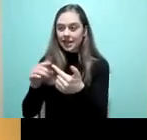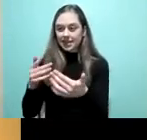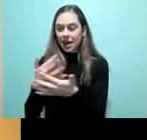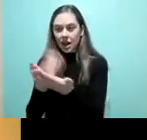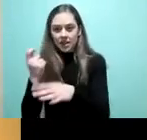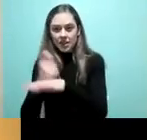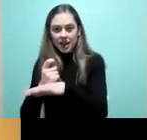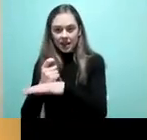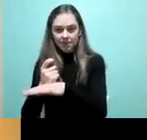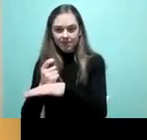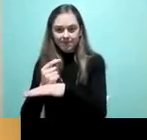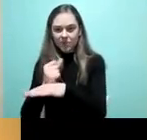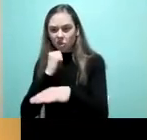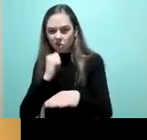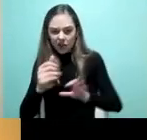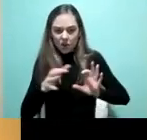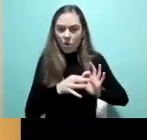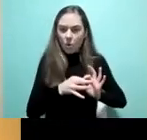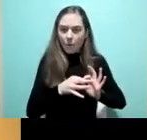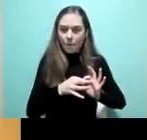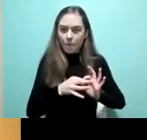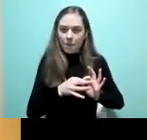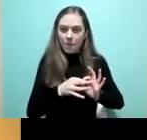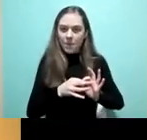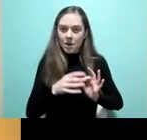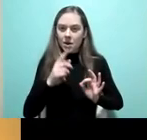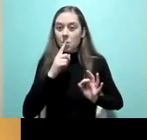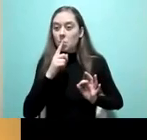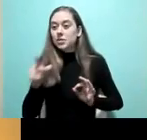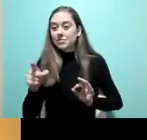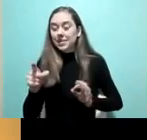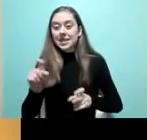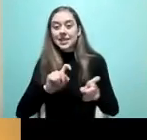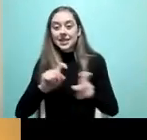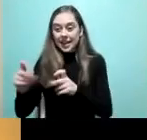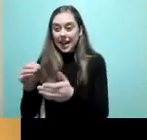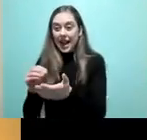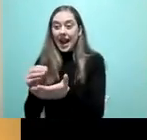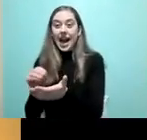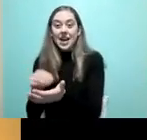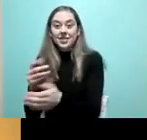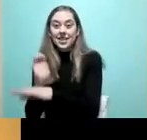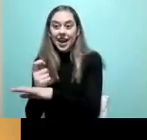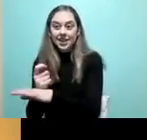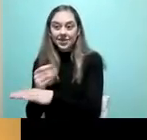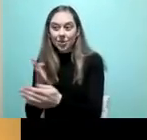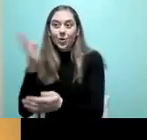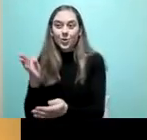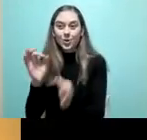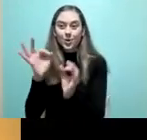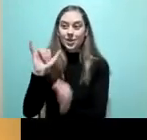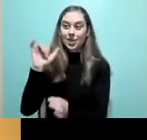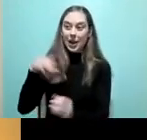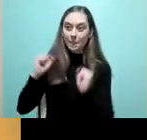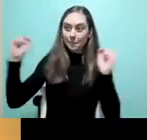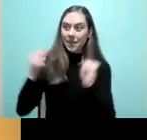from the home, but he was still getting time to go to the gym 2 or 3 times a week.